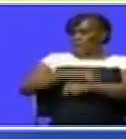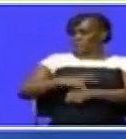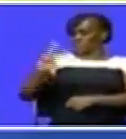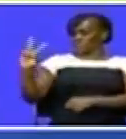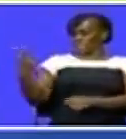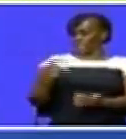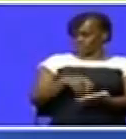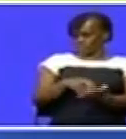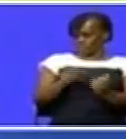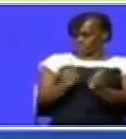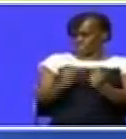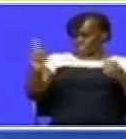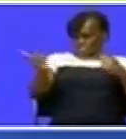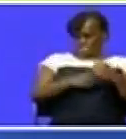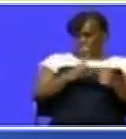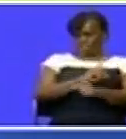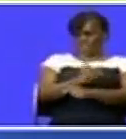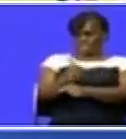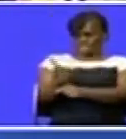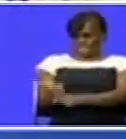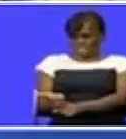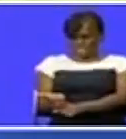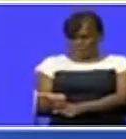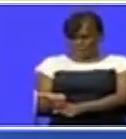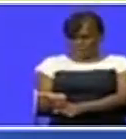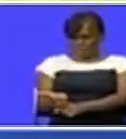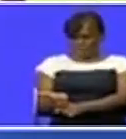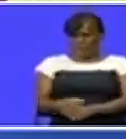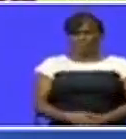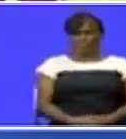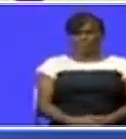in 16 minutes, 31.3 seconds.